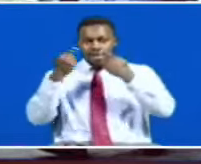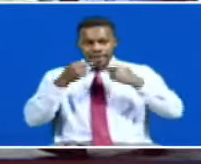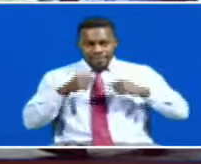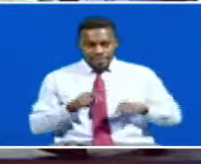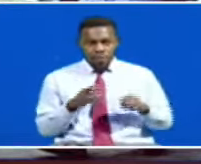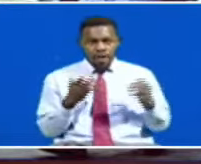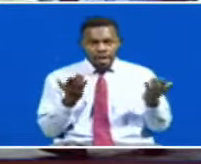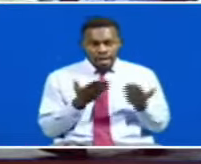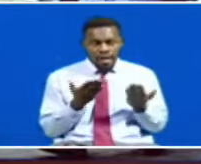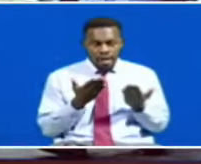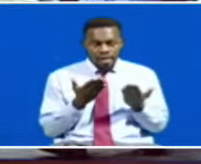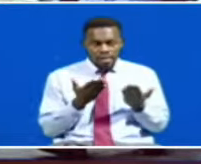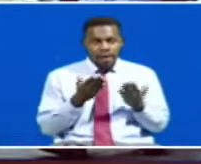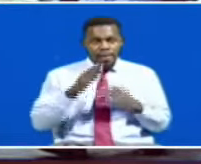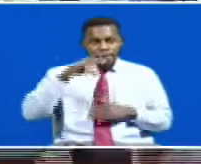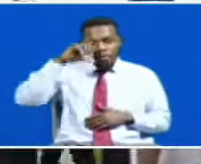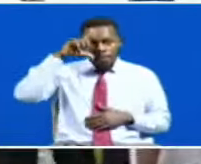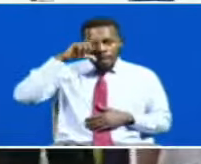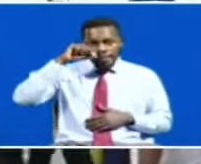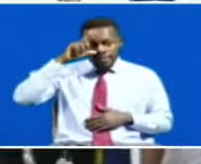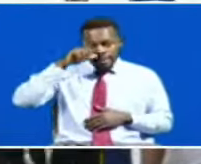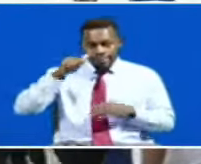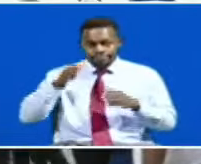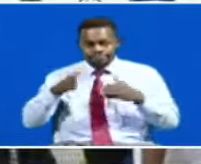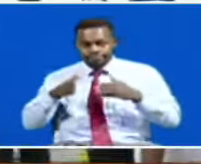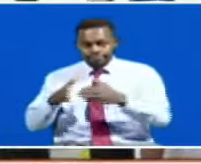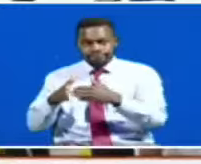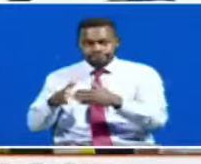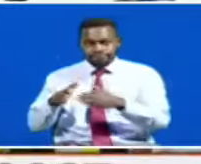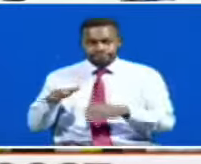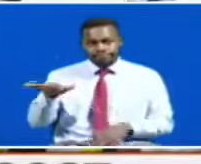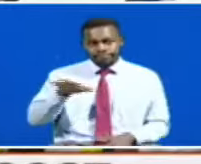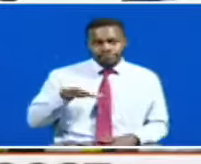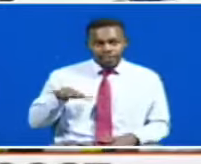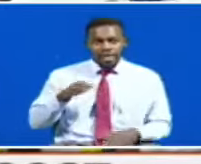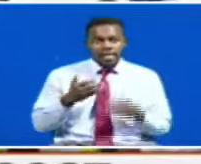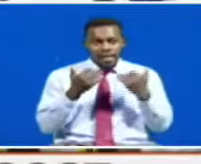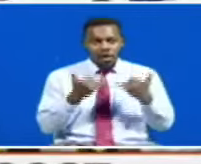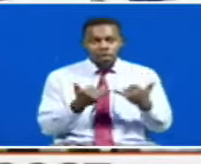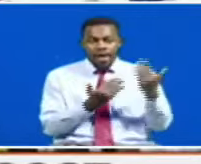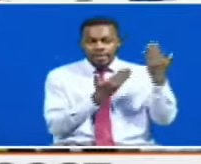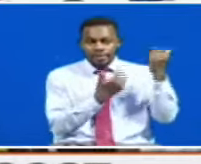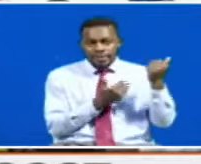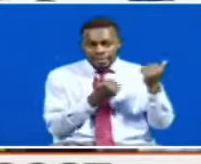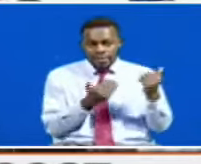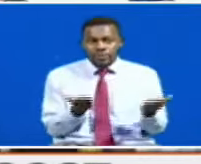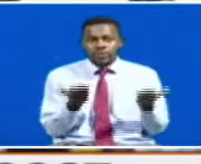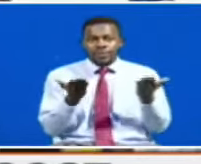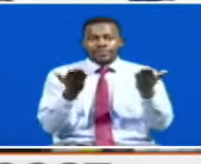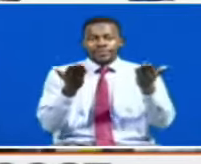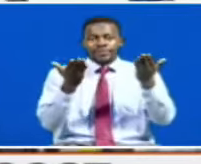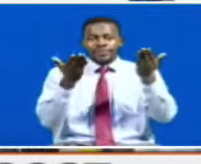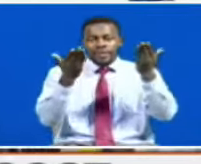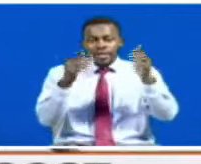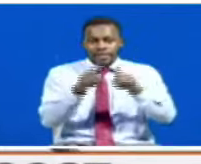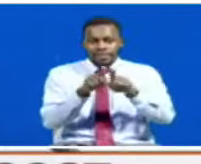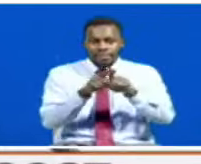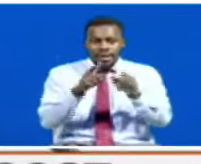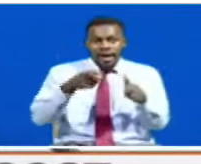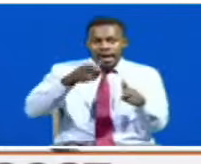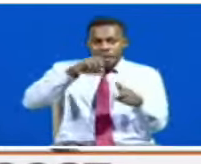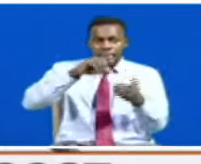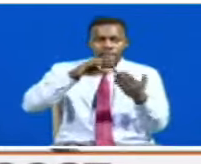The passengers are drawn from different nationalities and are expected to boost the region's tourism sector. The Norwegian